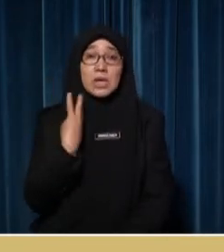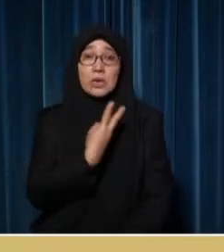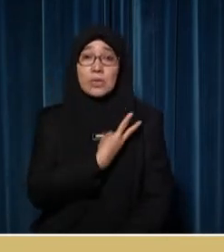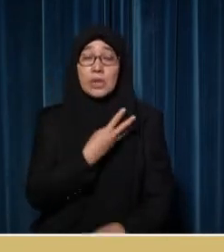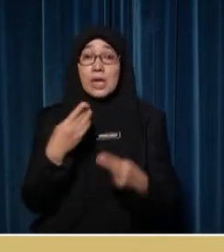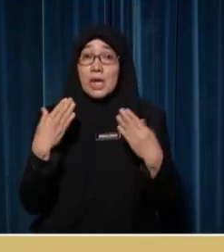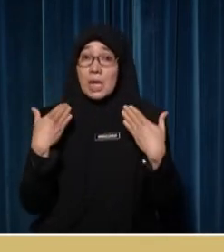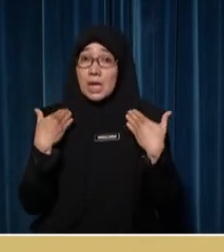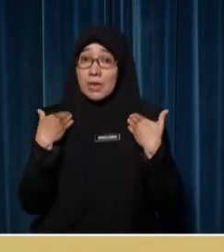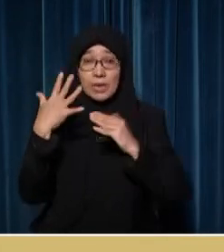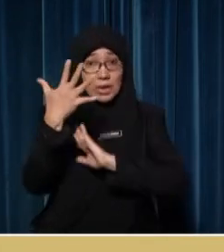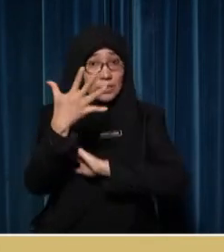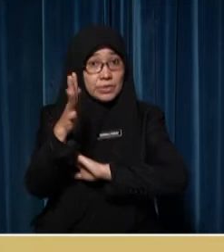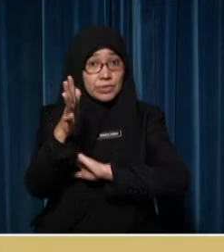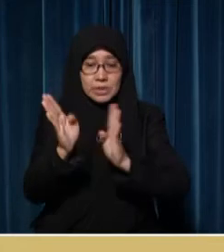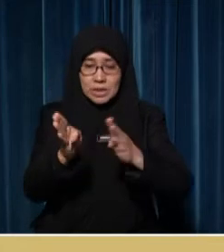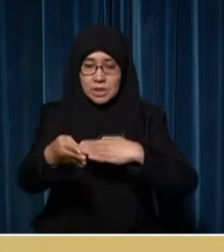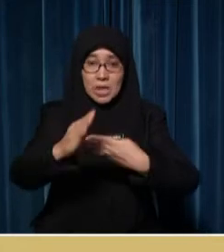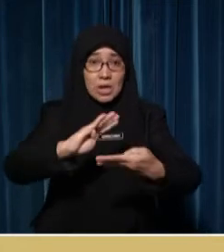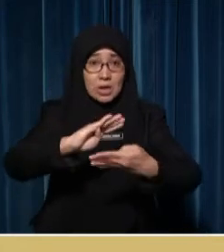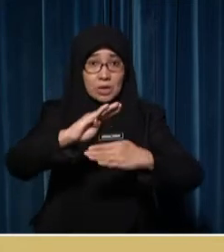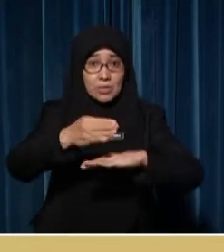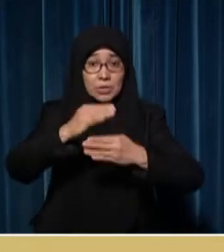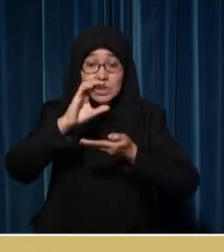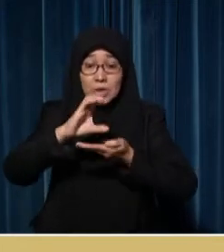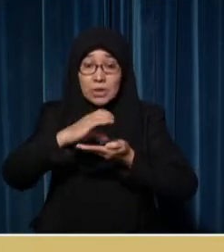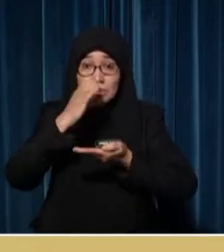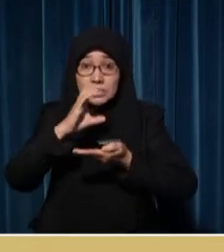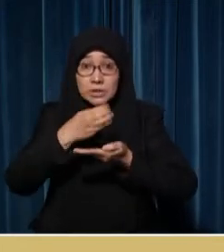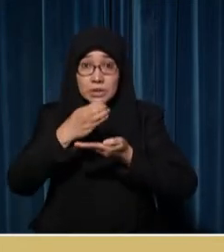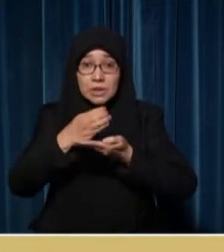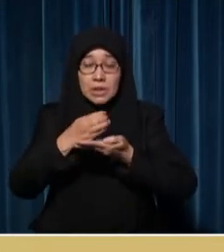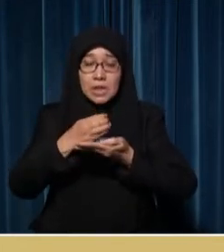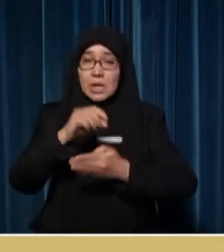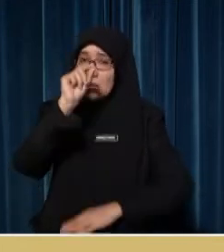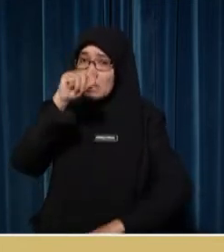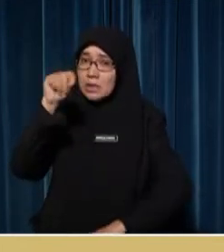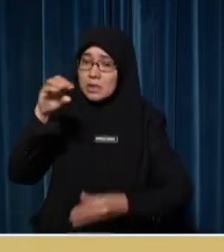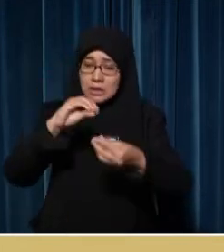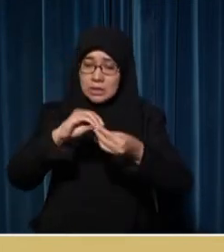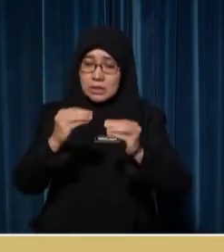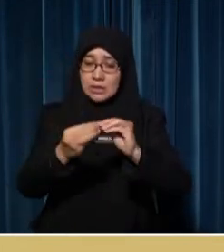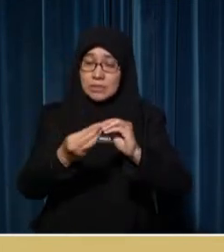had 15 boxes of cereals. Write the number 15.